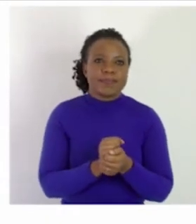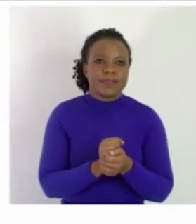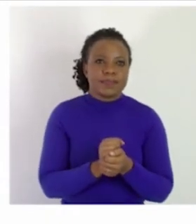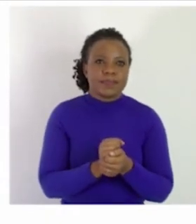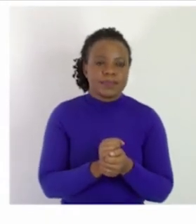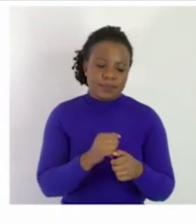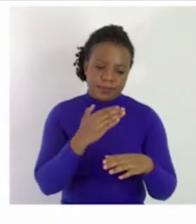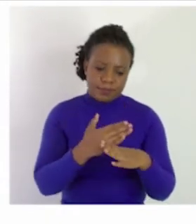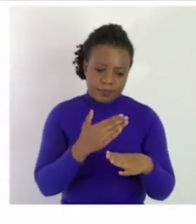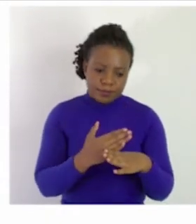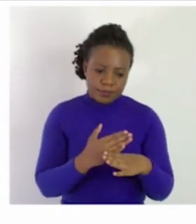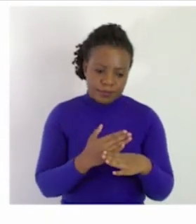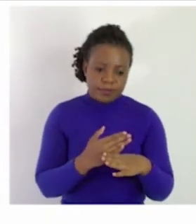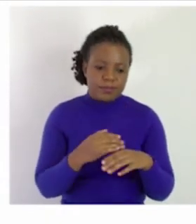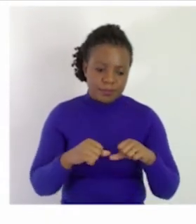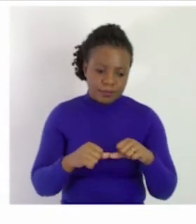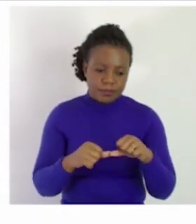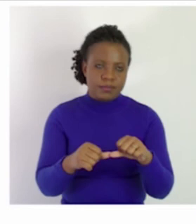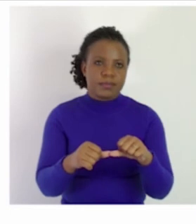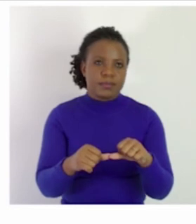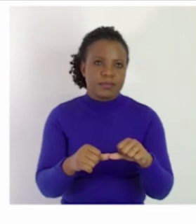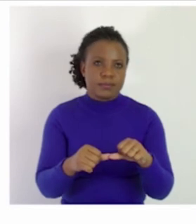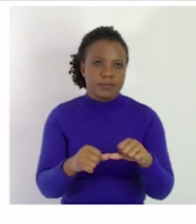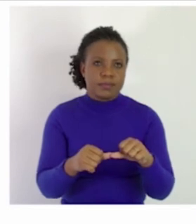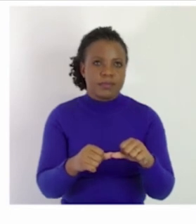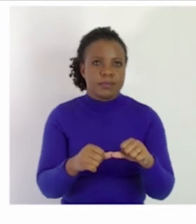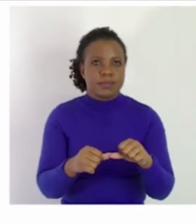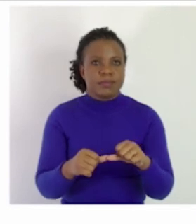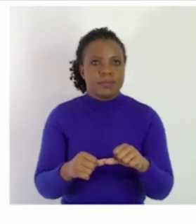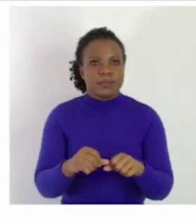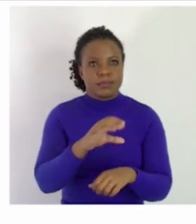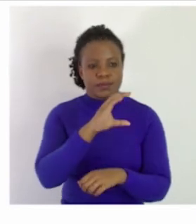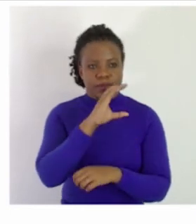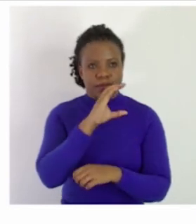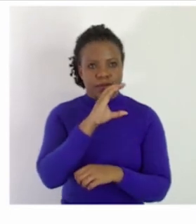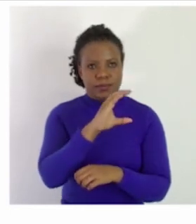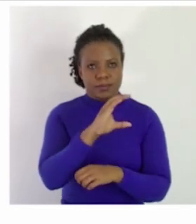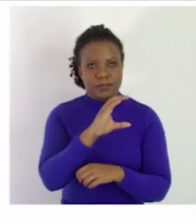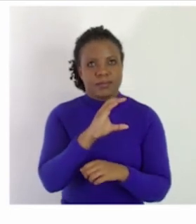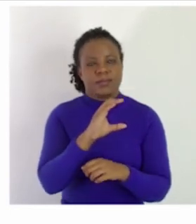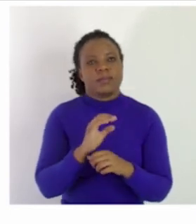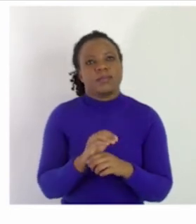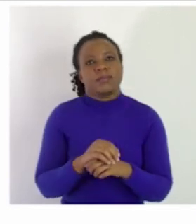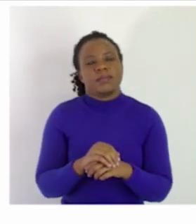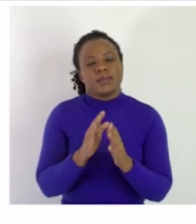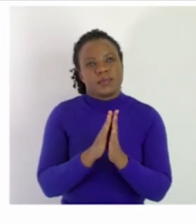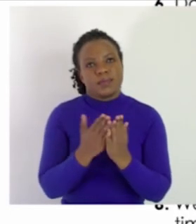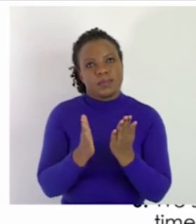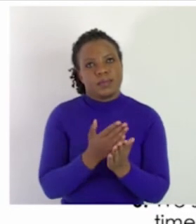It's a continuation of our activities. Right, on page 9, there is an activity